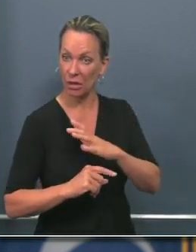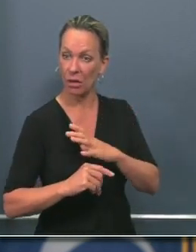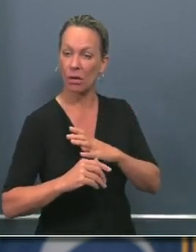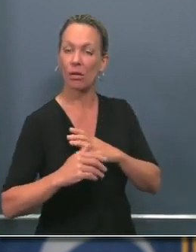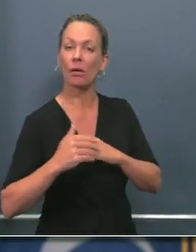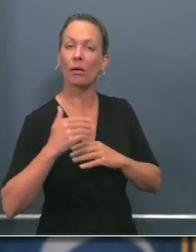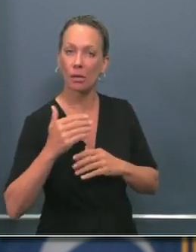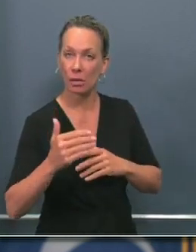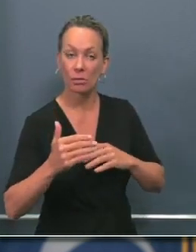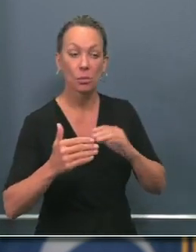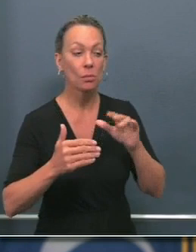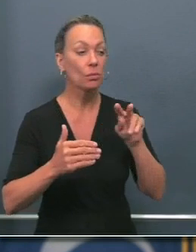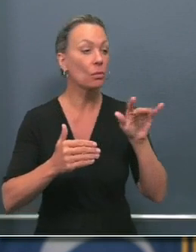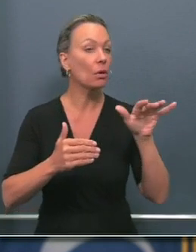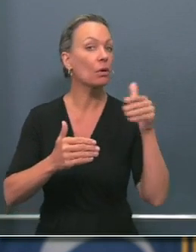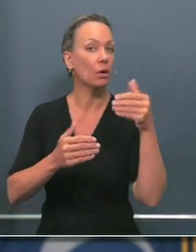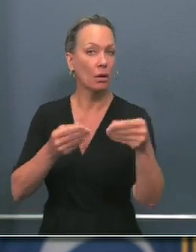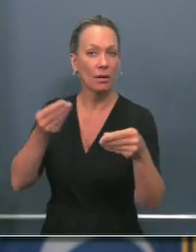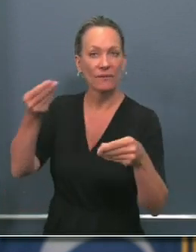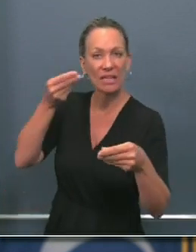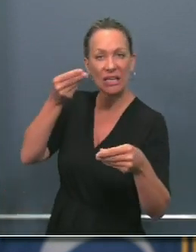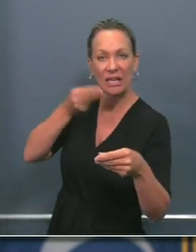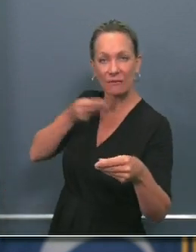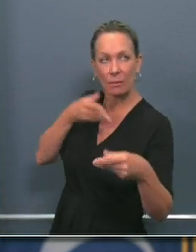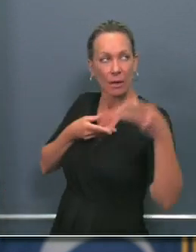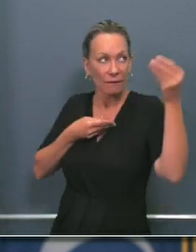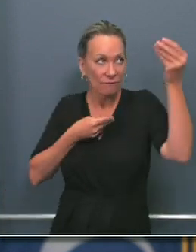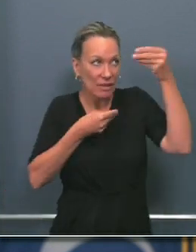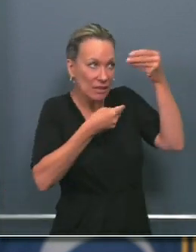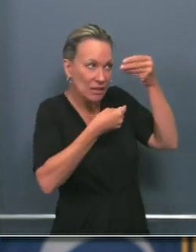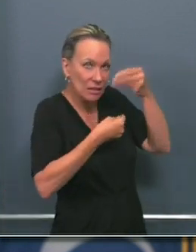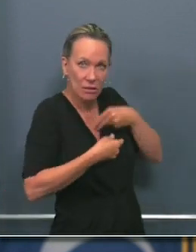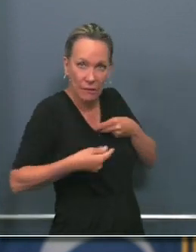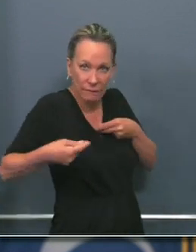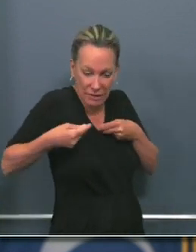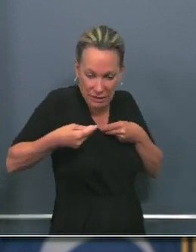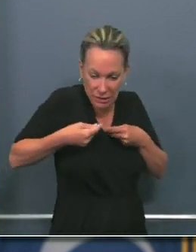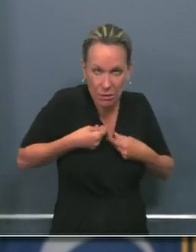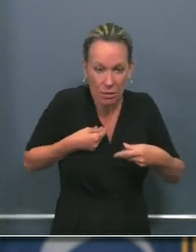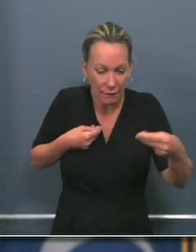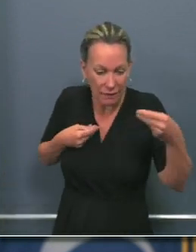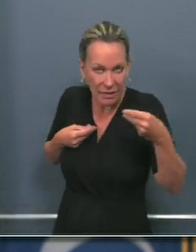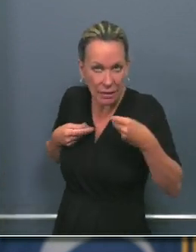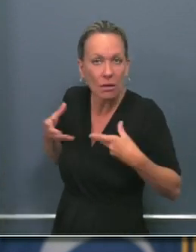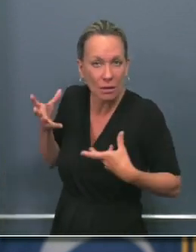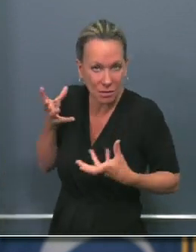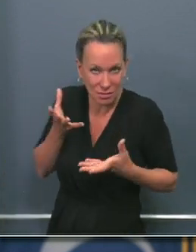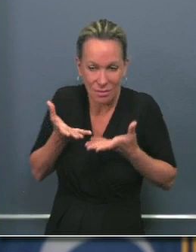or loosen them more into the future. Alex Michelson, Fox 11.